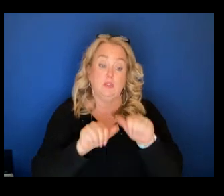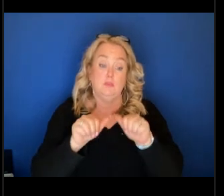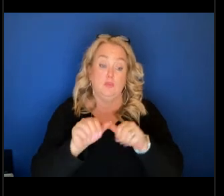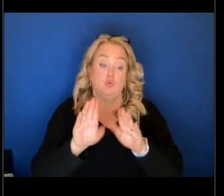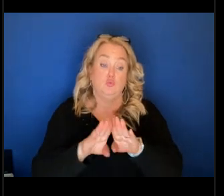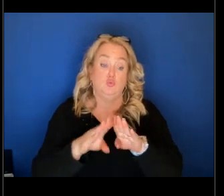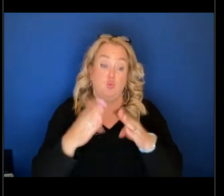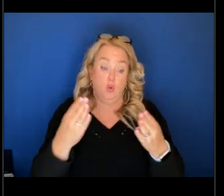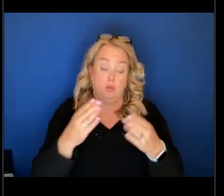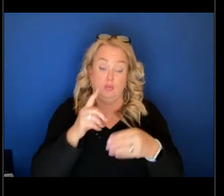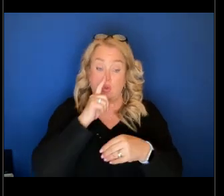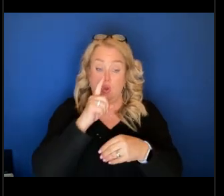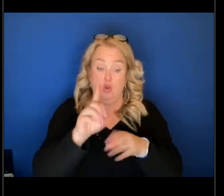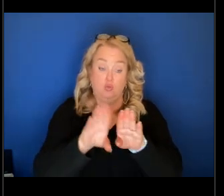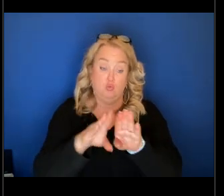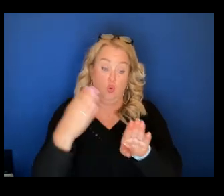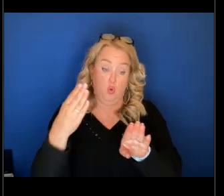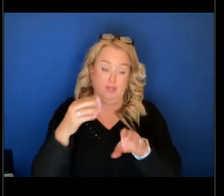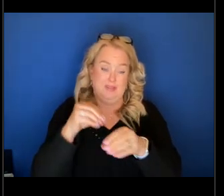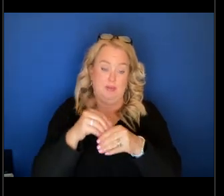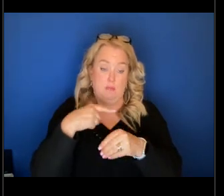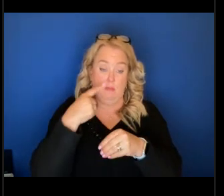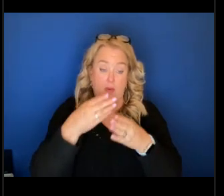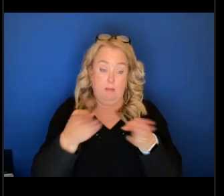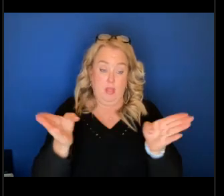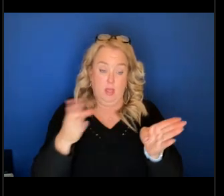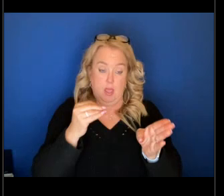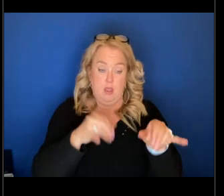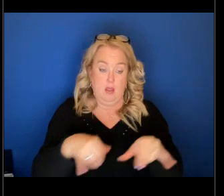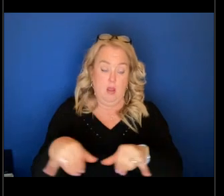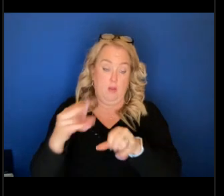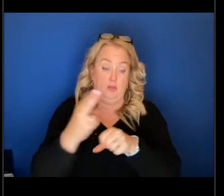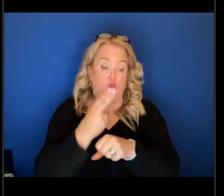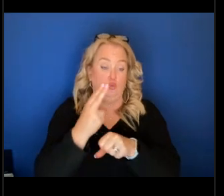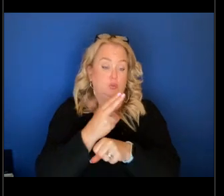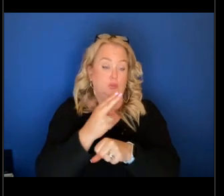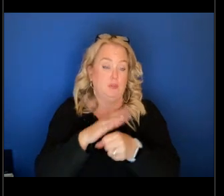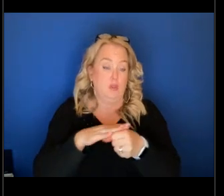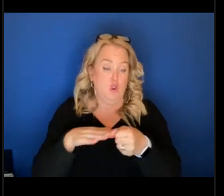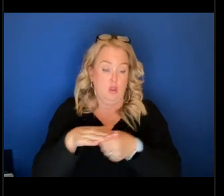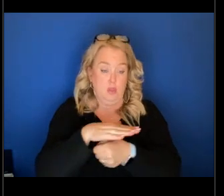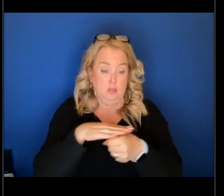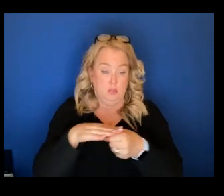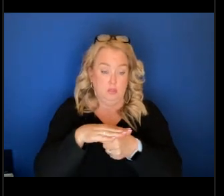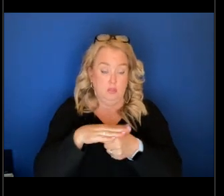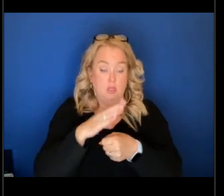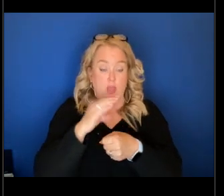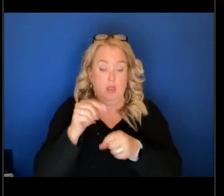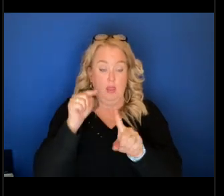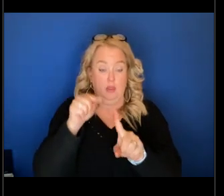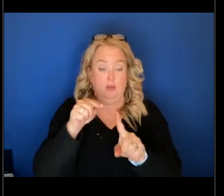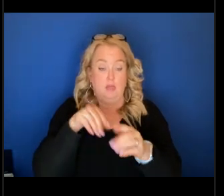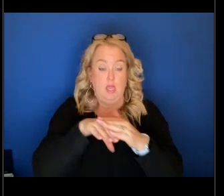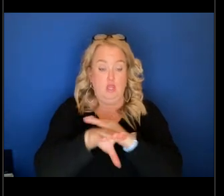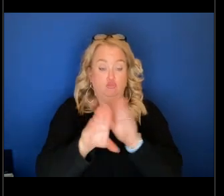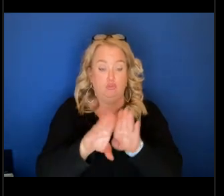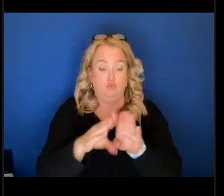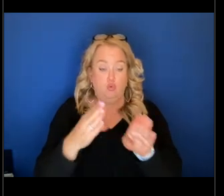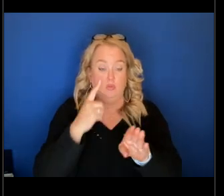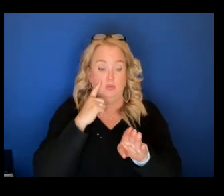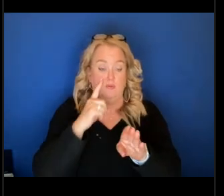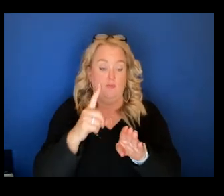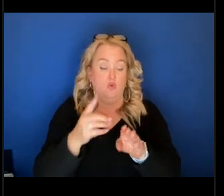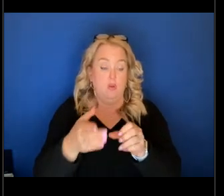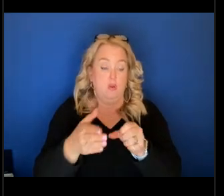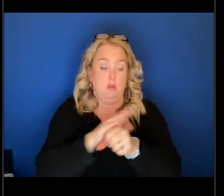Accessible doors are doors in public and common use areas and primary entry doors of